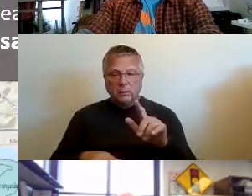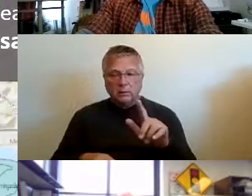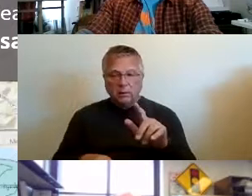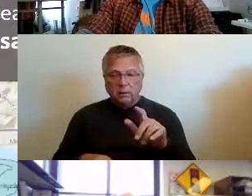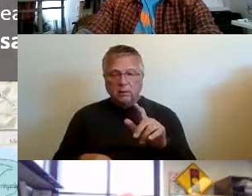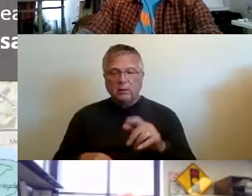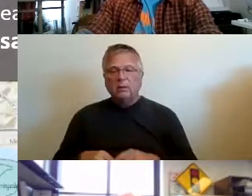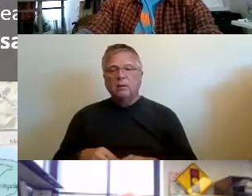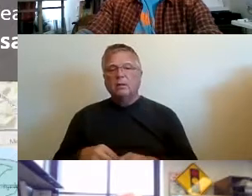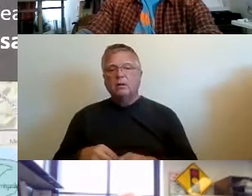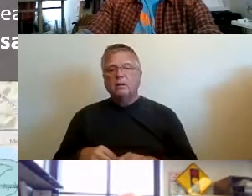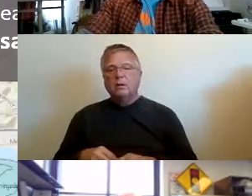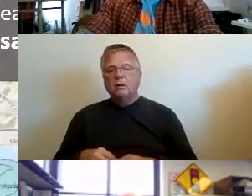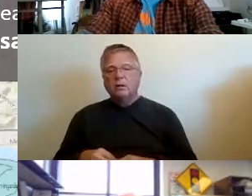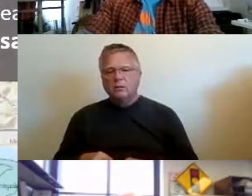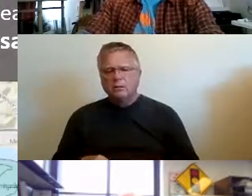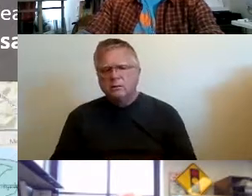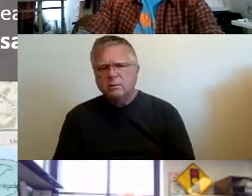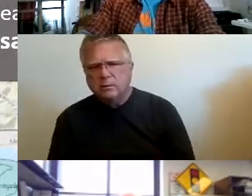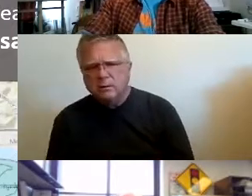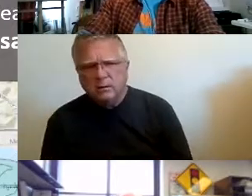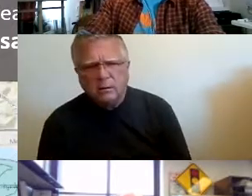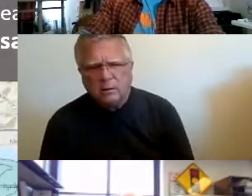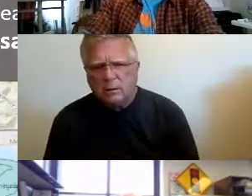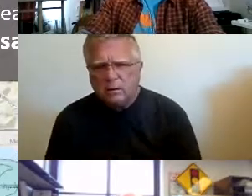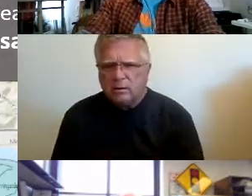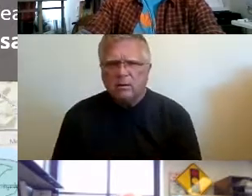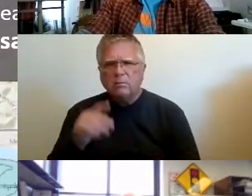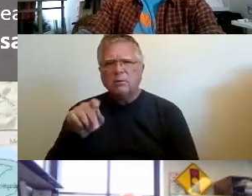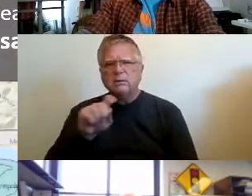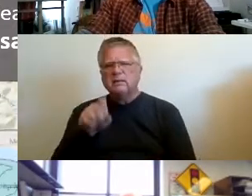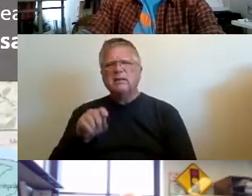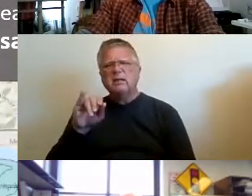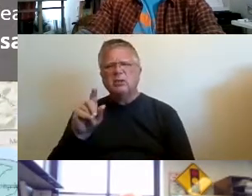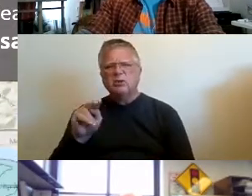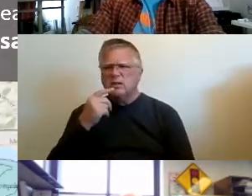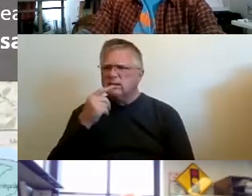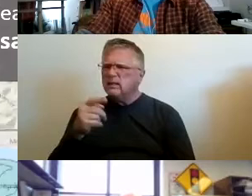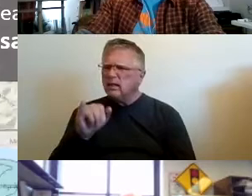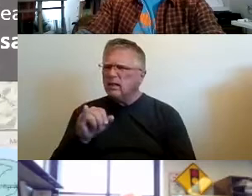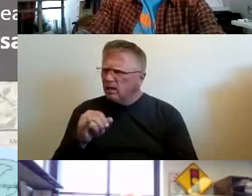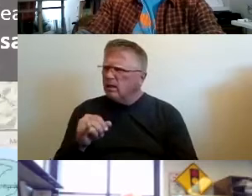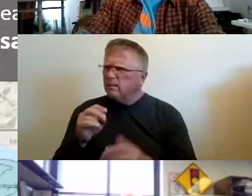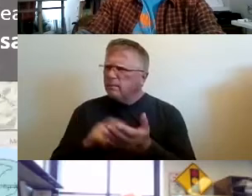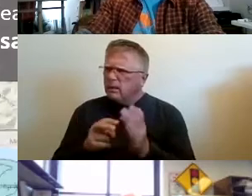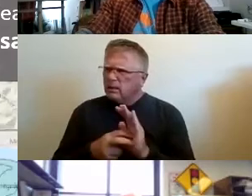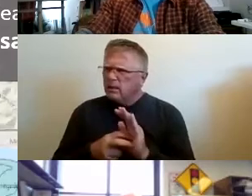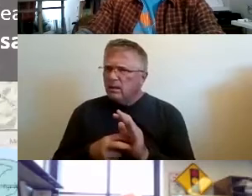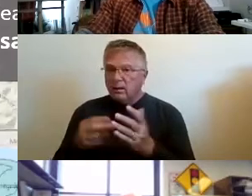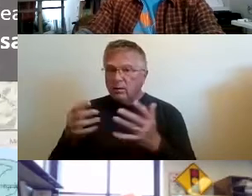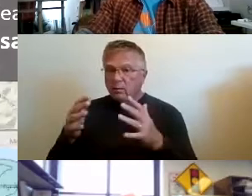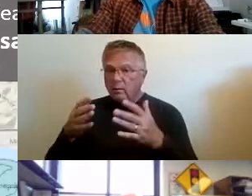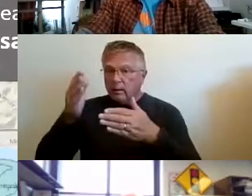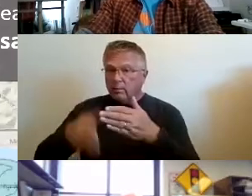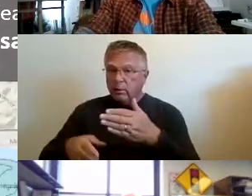Ricardo, can you repeat the question one more time, please? Yeah, John is saying, so are you saying that you have already